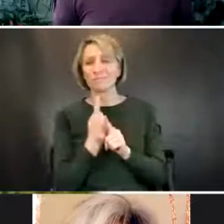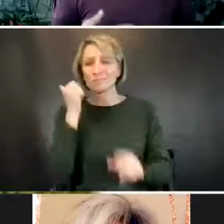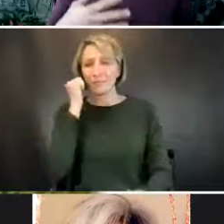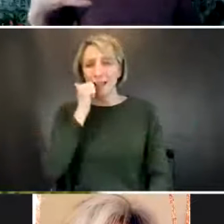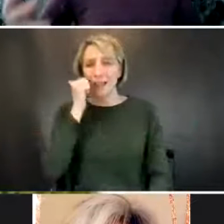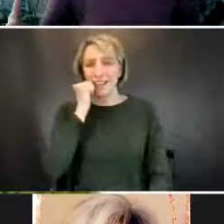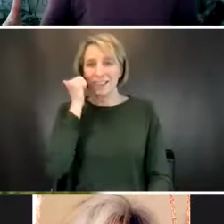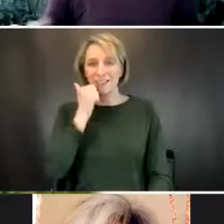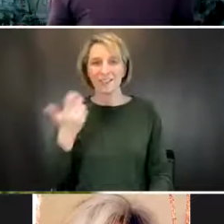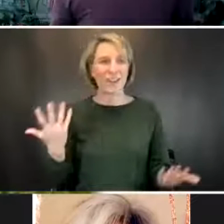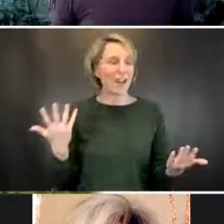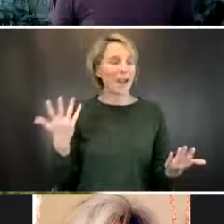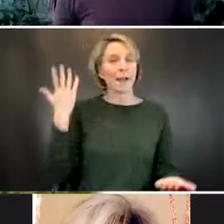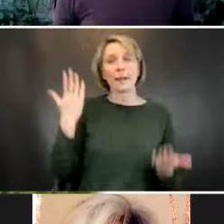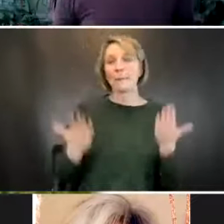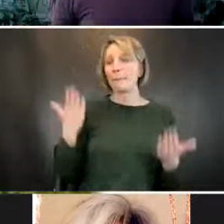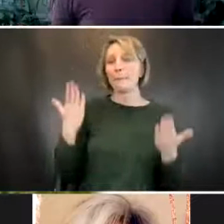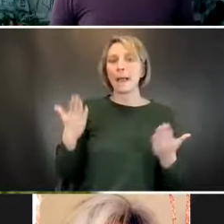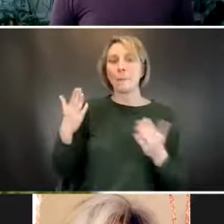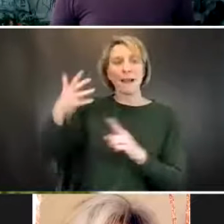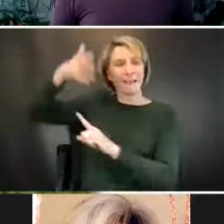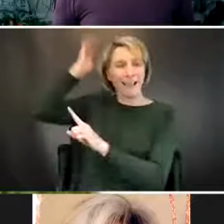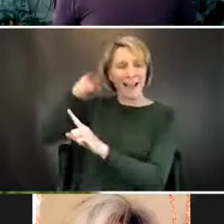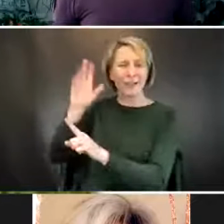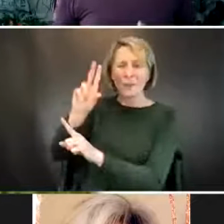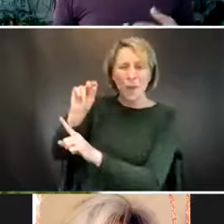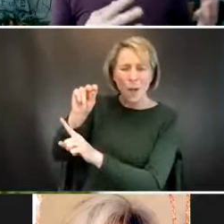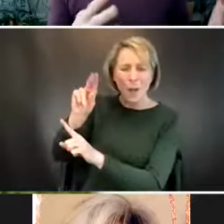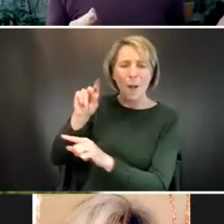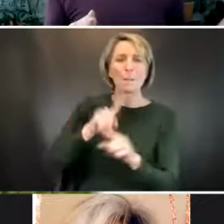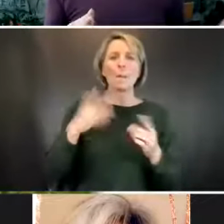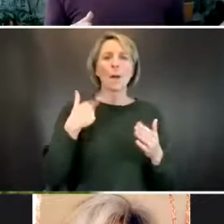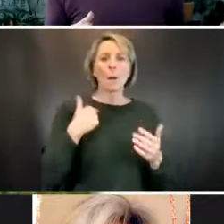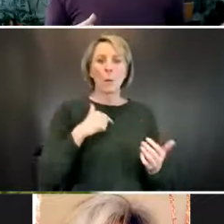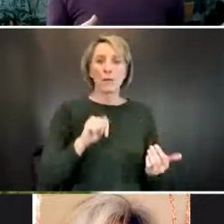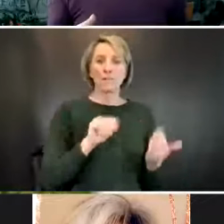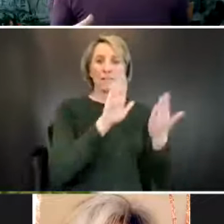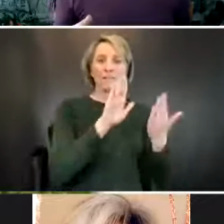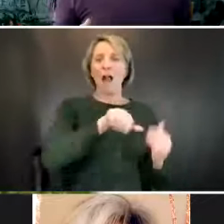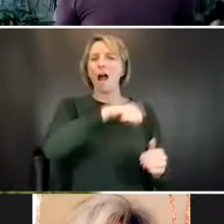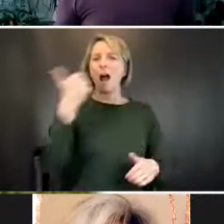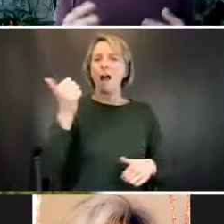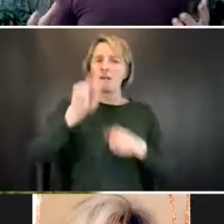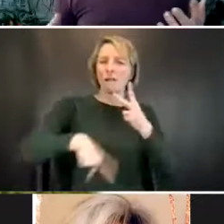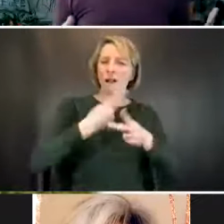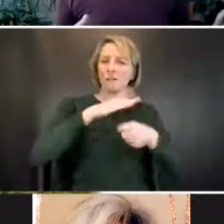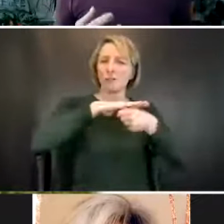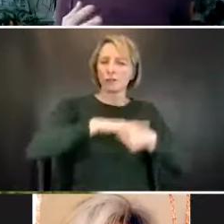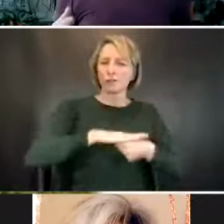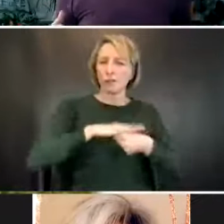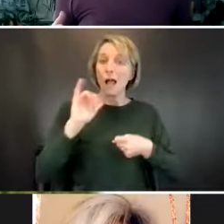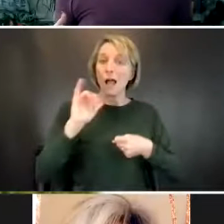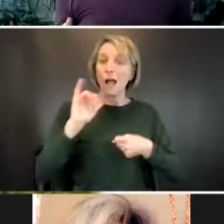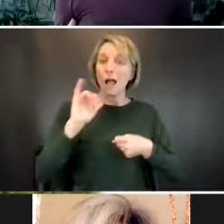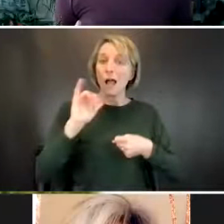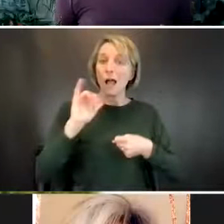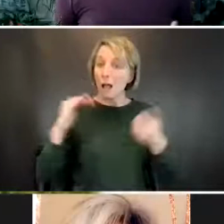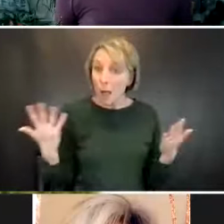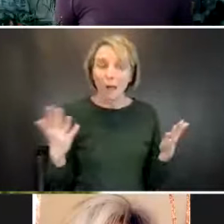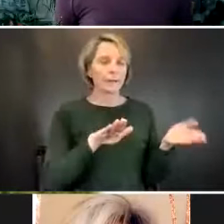It's maybe a deadline, or I'm sure, and we're going to have a chance to brainstorm some of the stressors that we